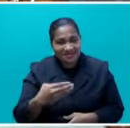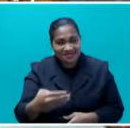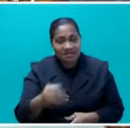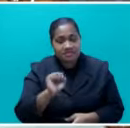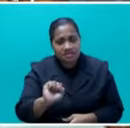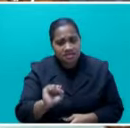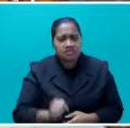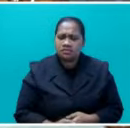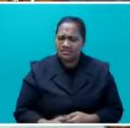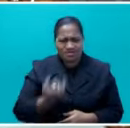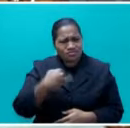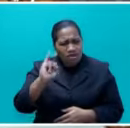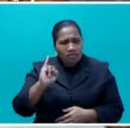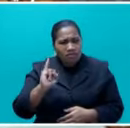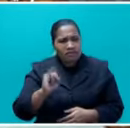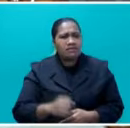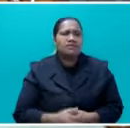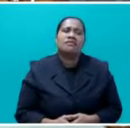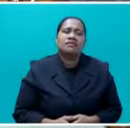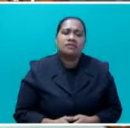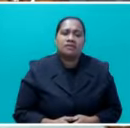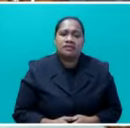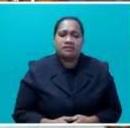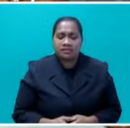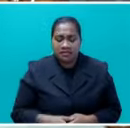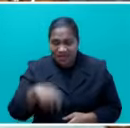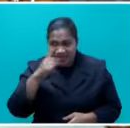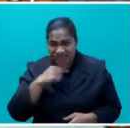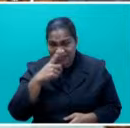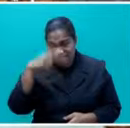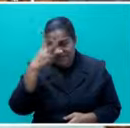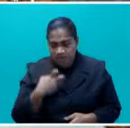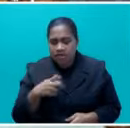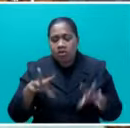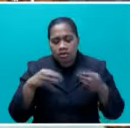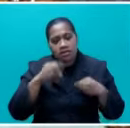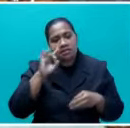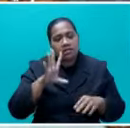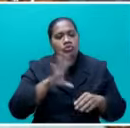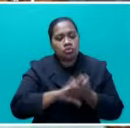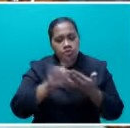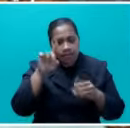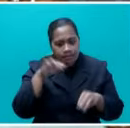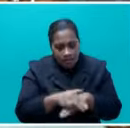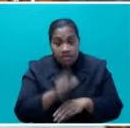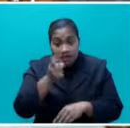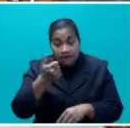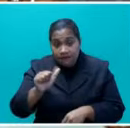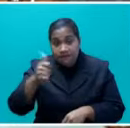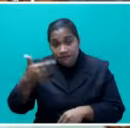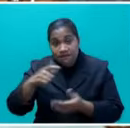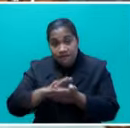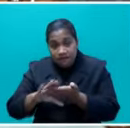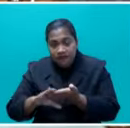this is kind of speculation. Pensioners get $10 a month. If they use $7, they always have